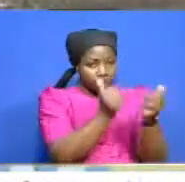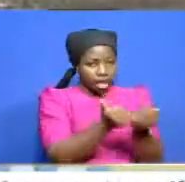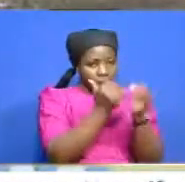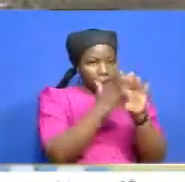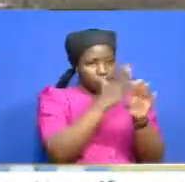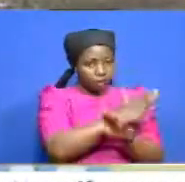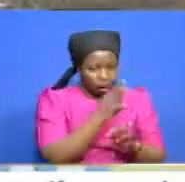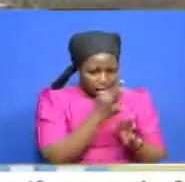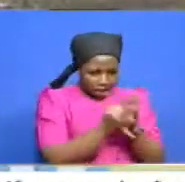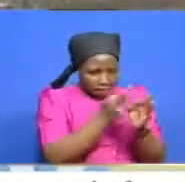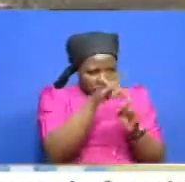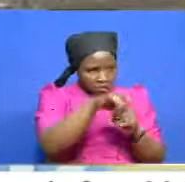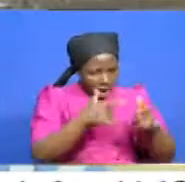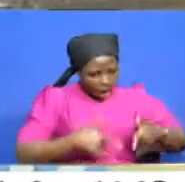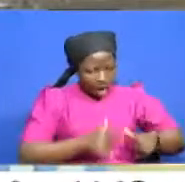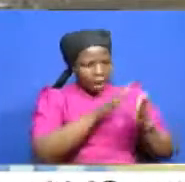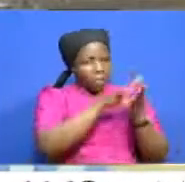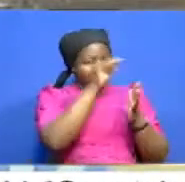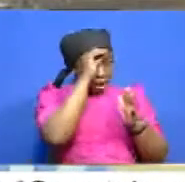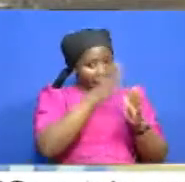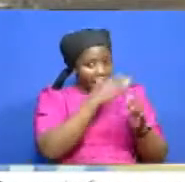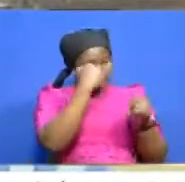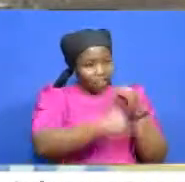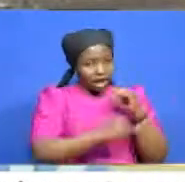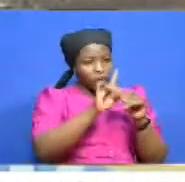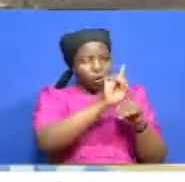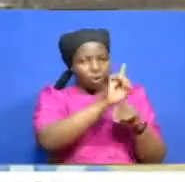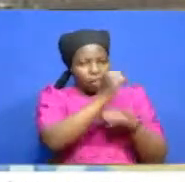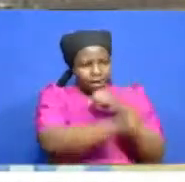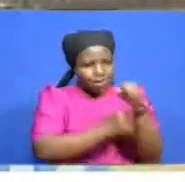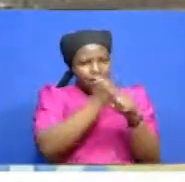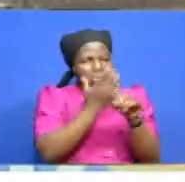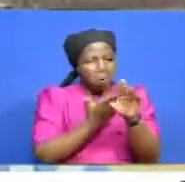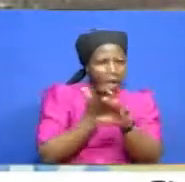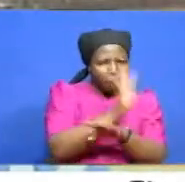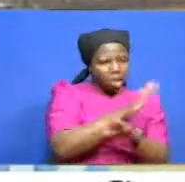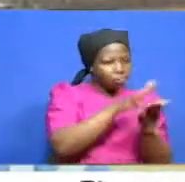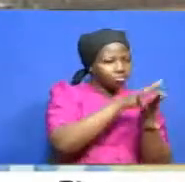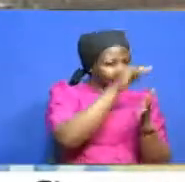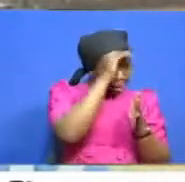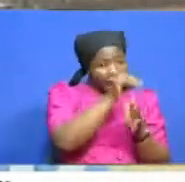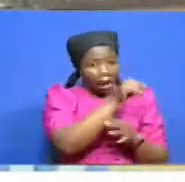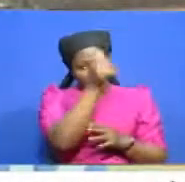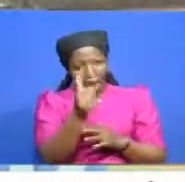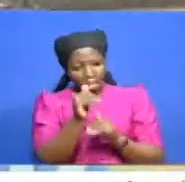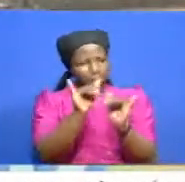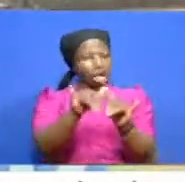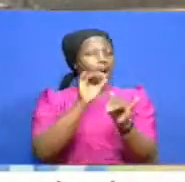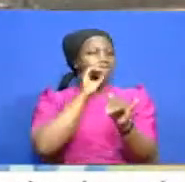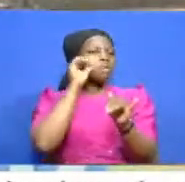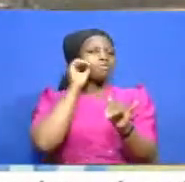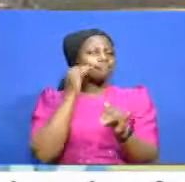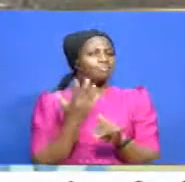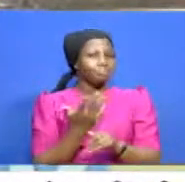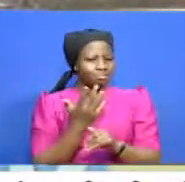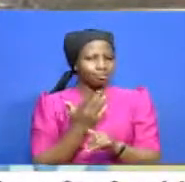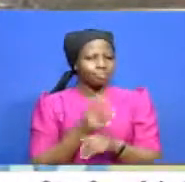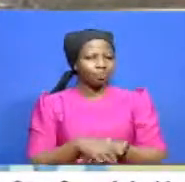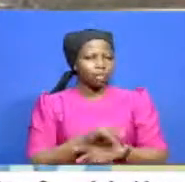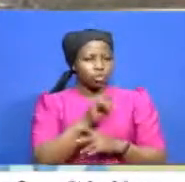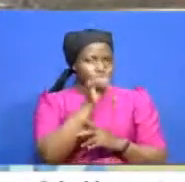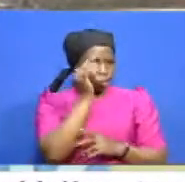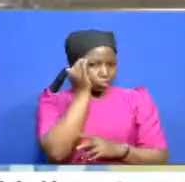the, learners in their final year to resume their learning and others to stay at home,